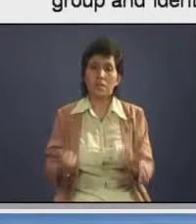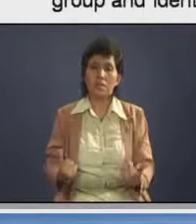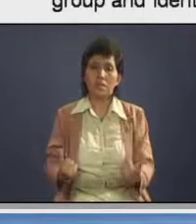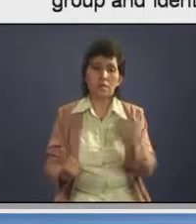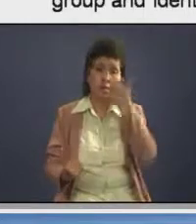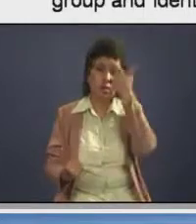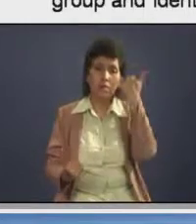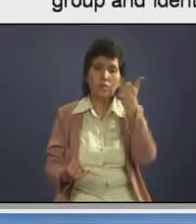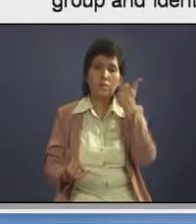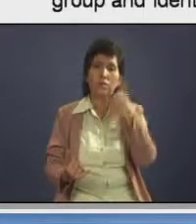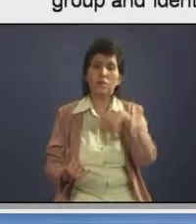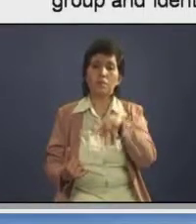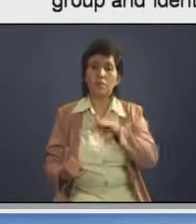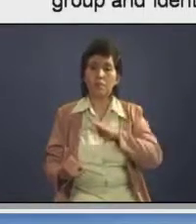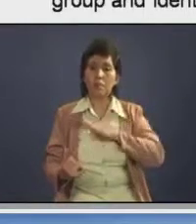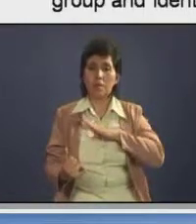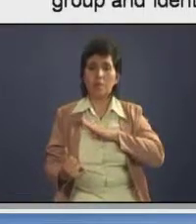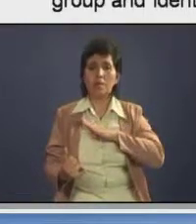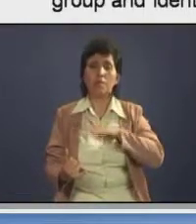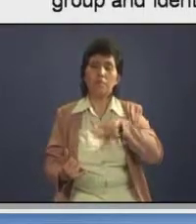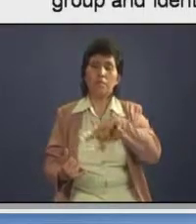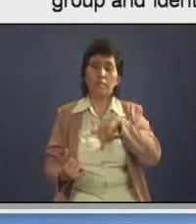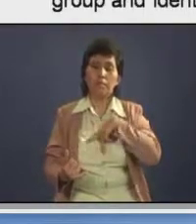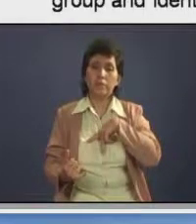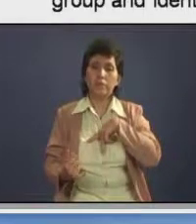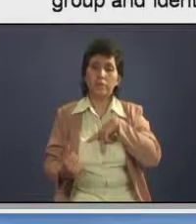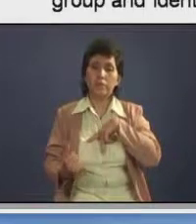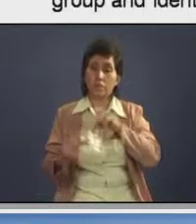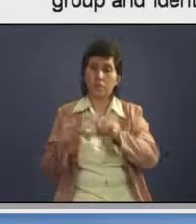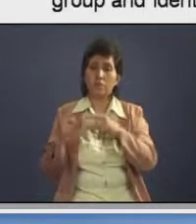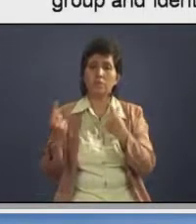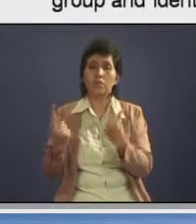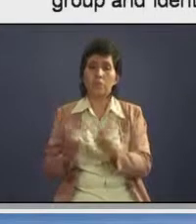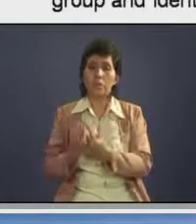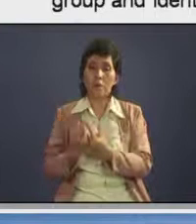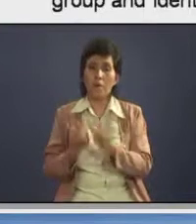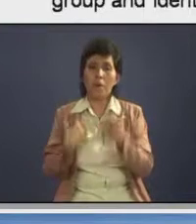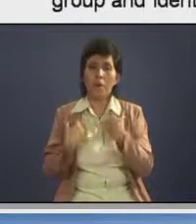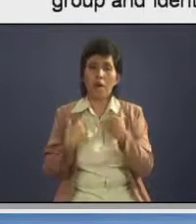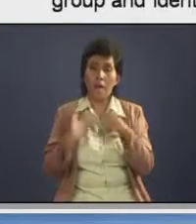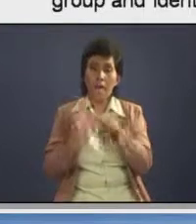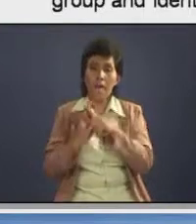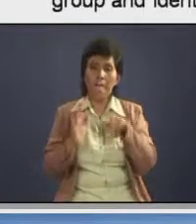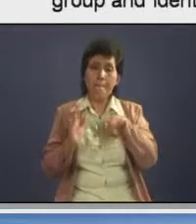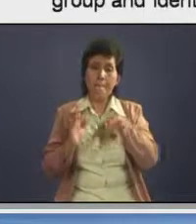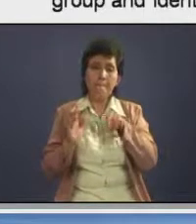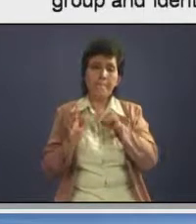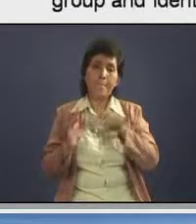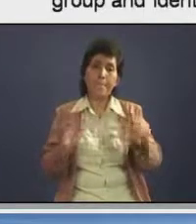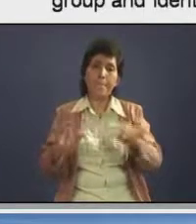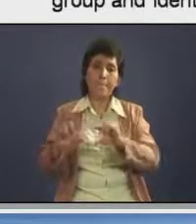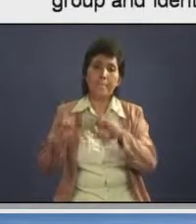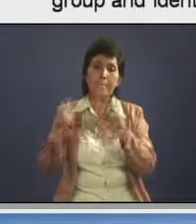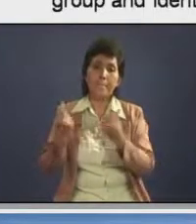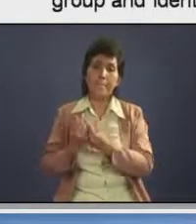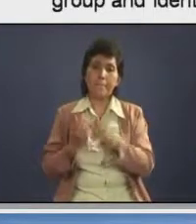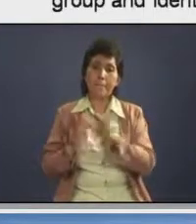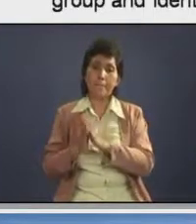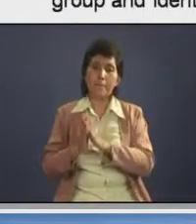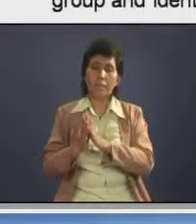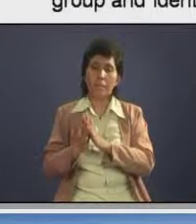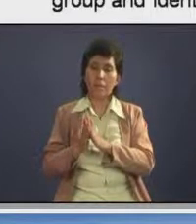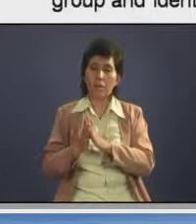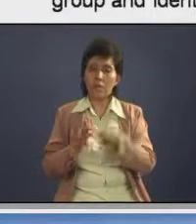group in this world and this earth, okay, you are expected to